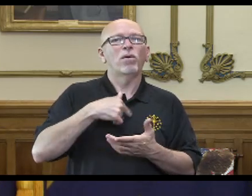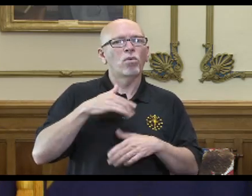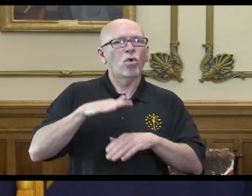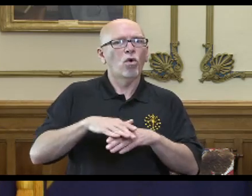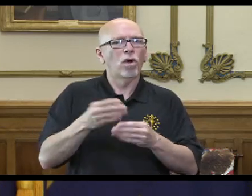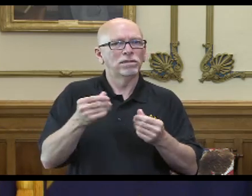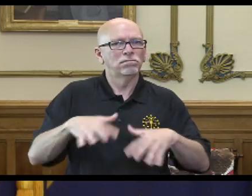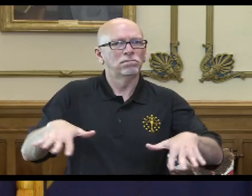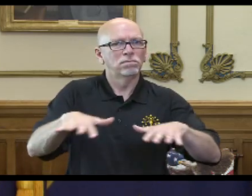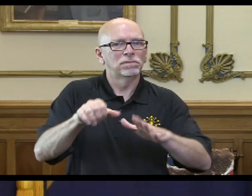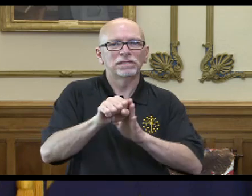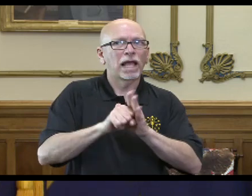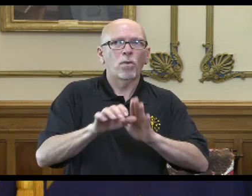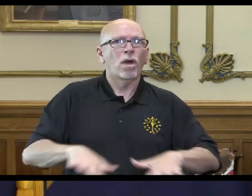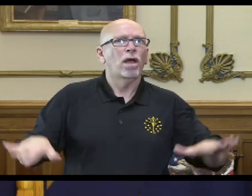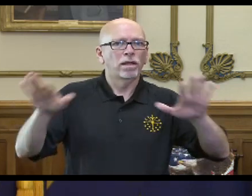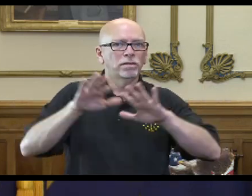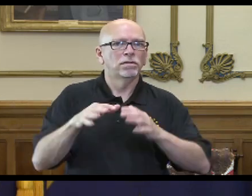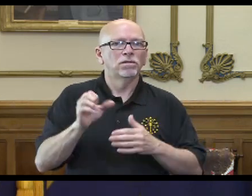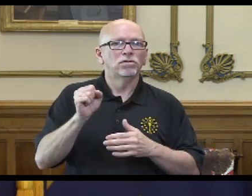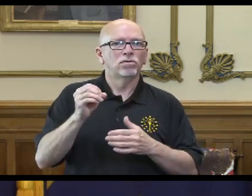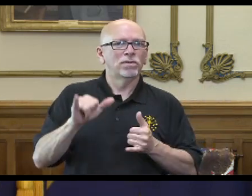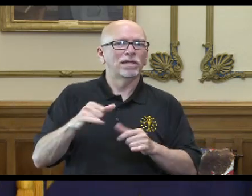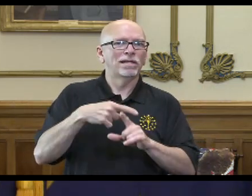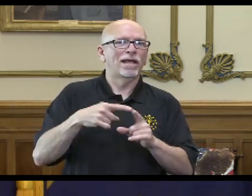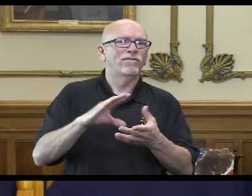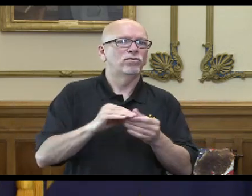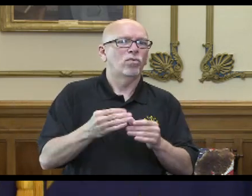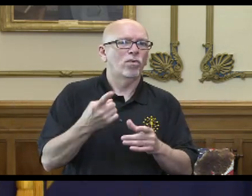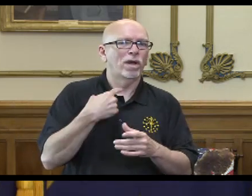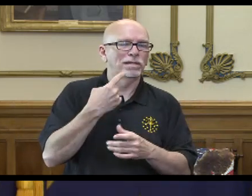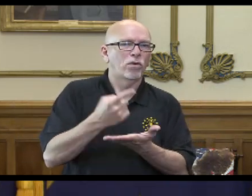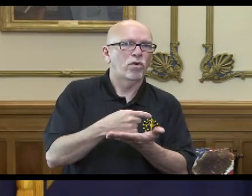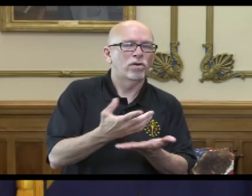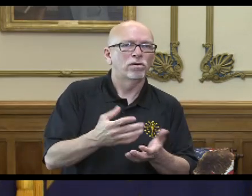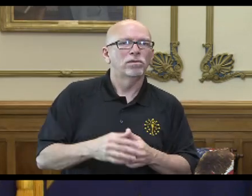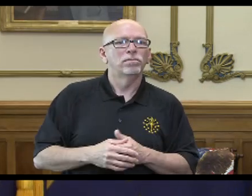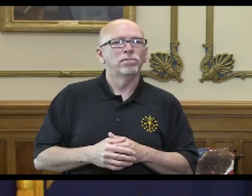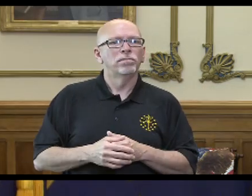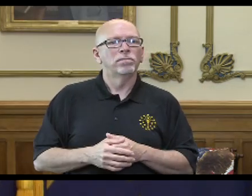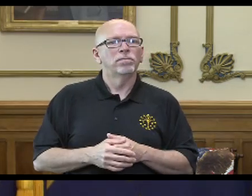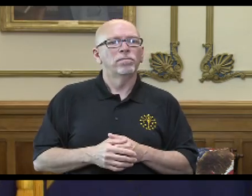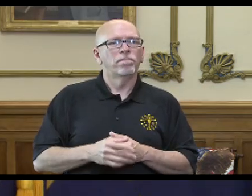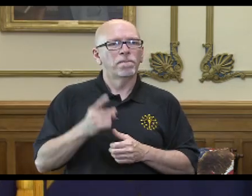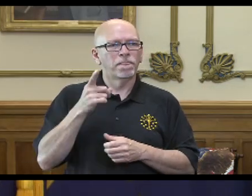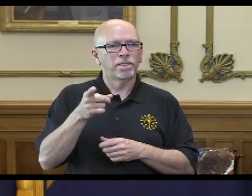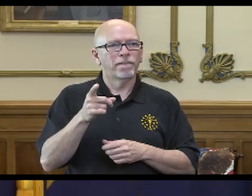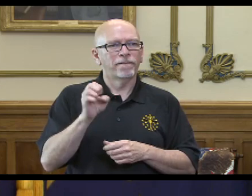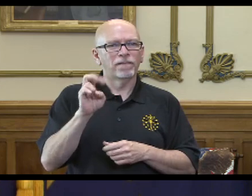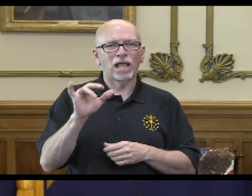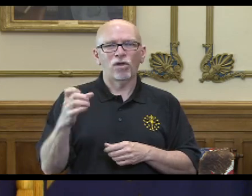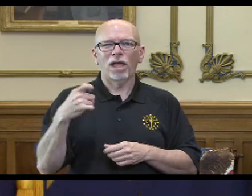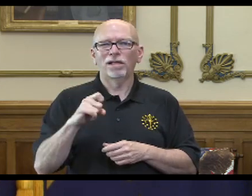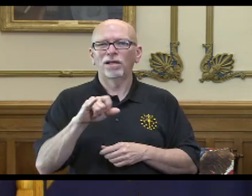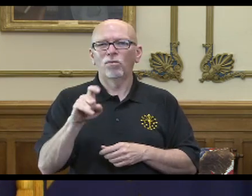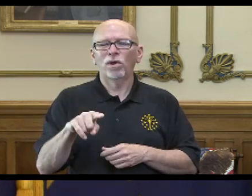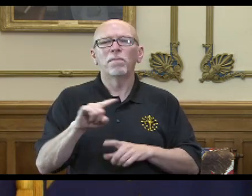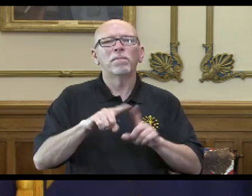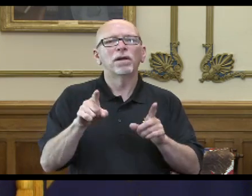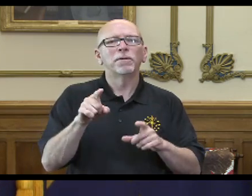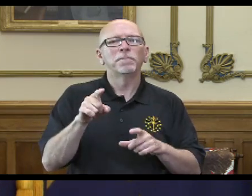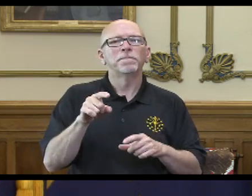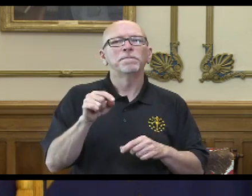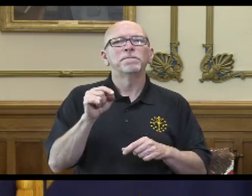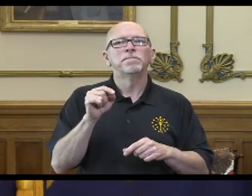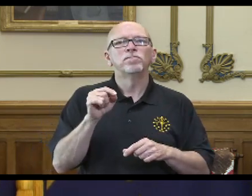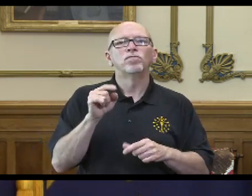scene statewide. So I gave you half the story earlier. I think Eric asked that question. But